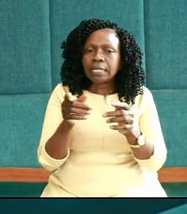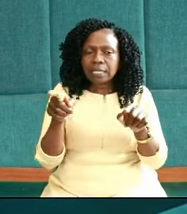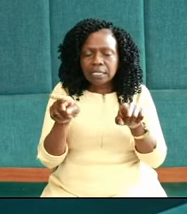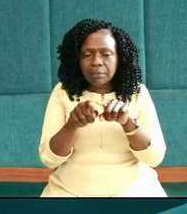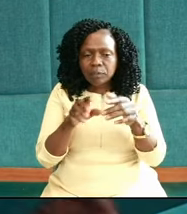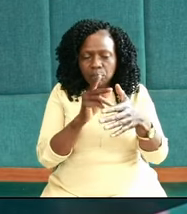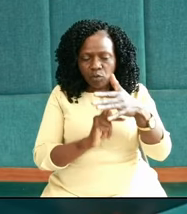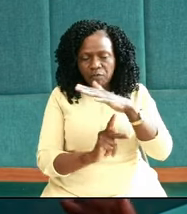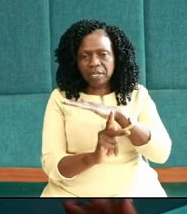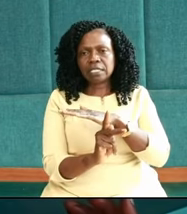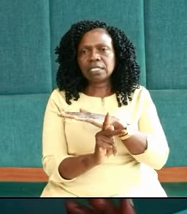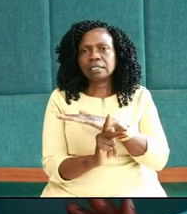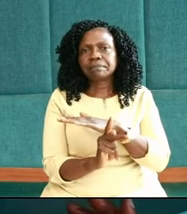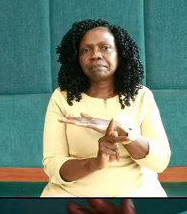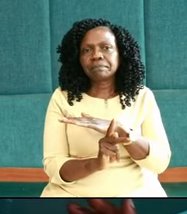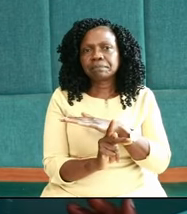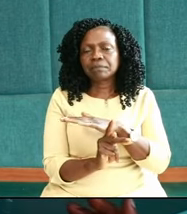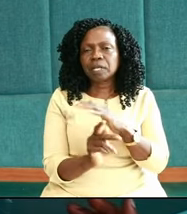prophets wrote,